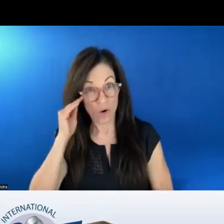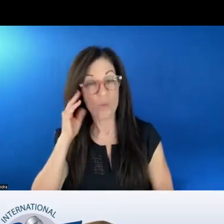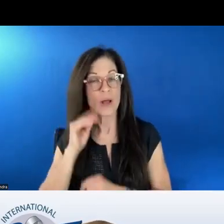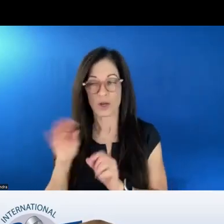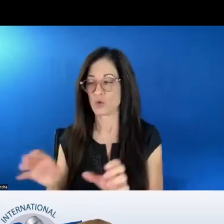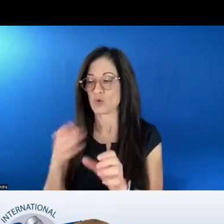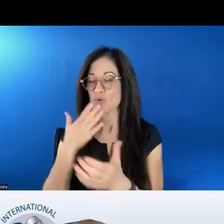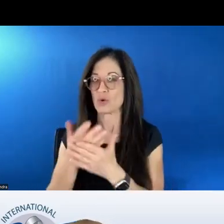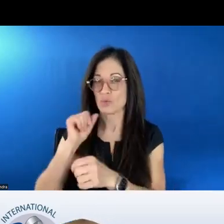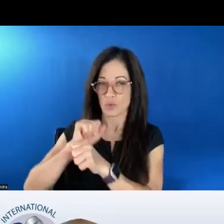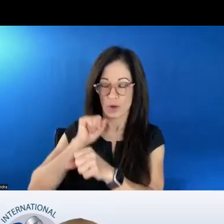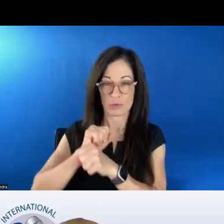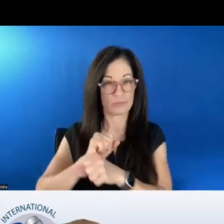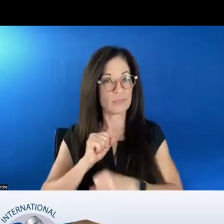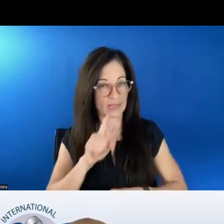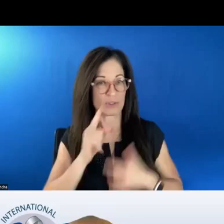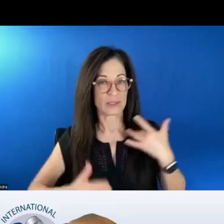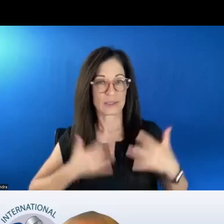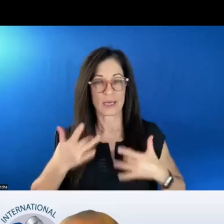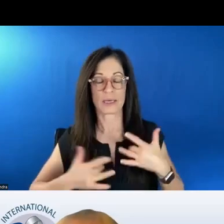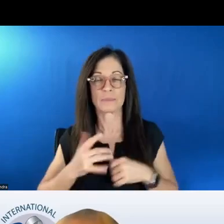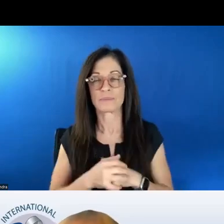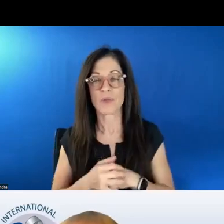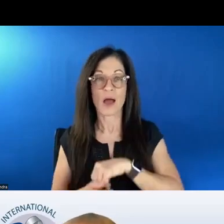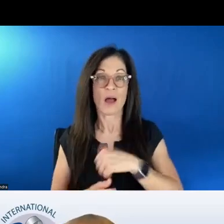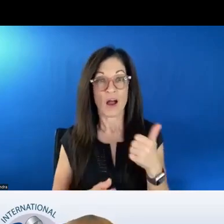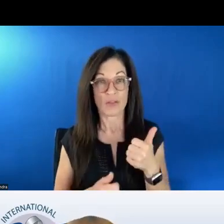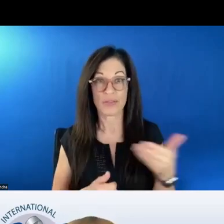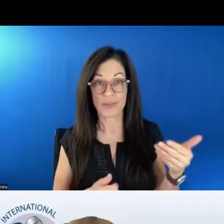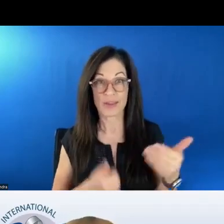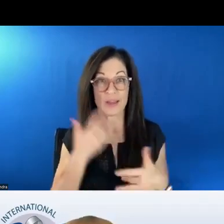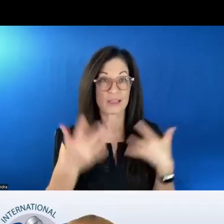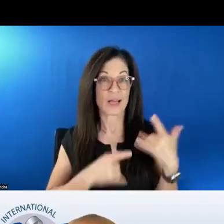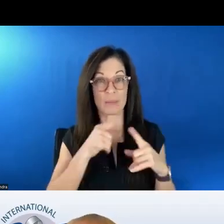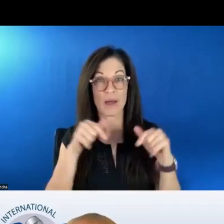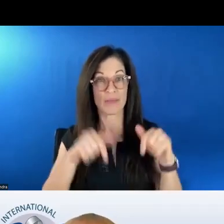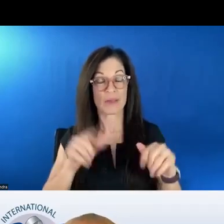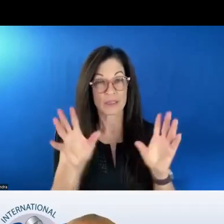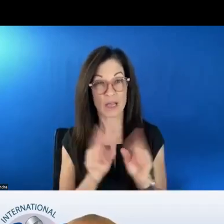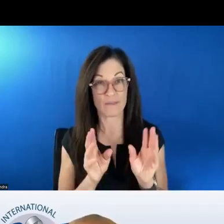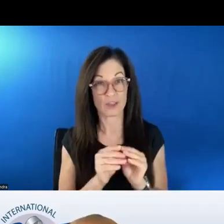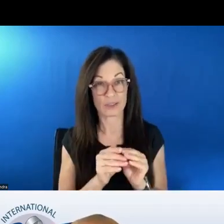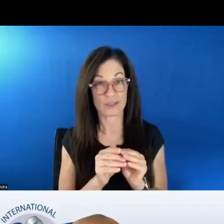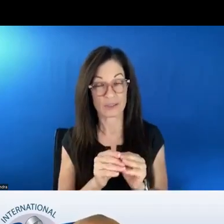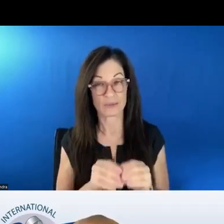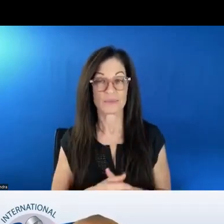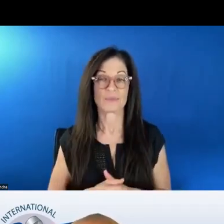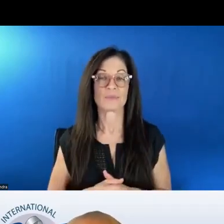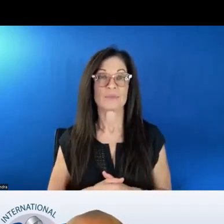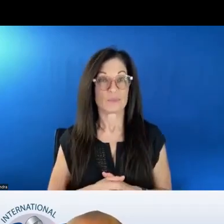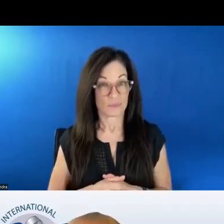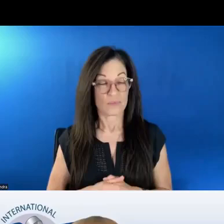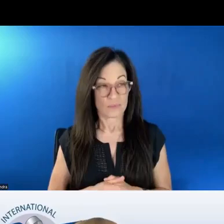do good work. So that's really exciting. The other thing that's exciting that this conference has done, and what I believe is one